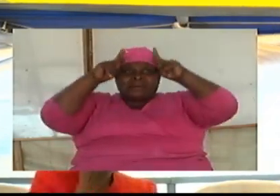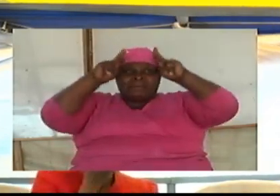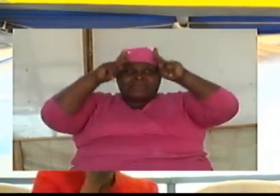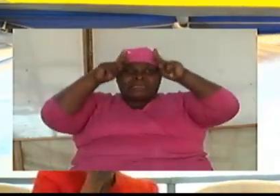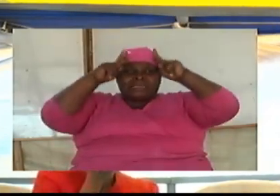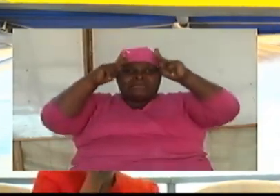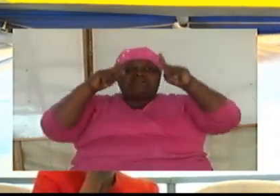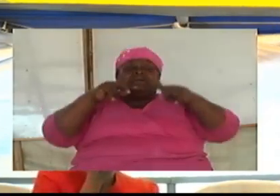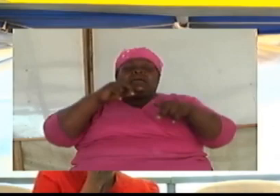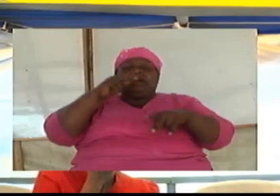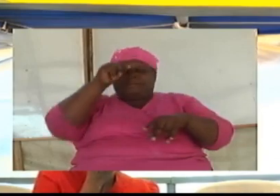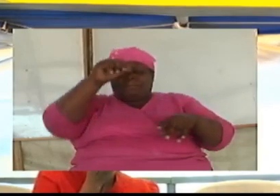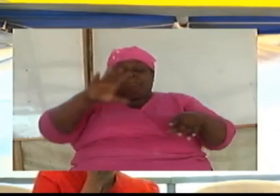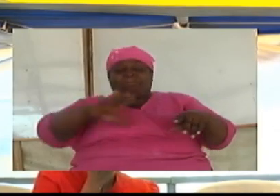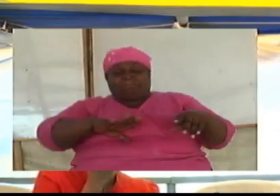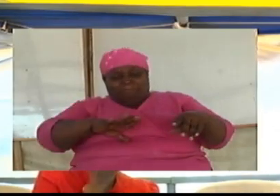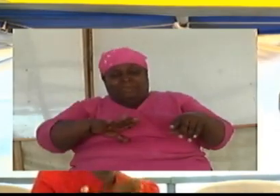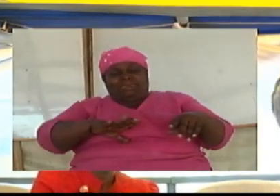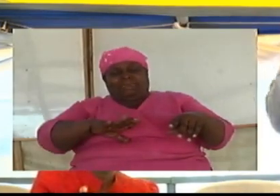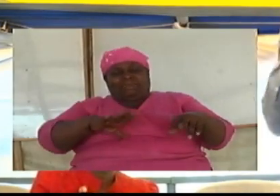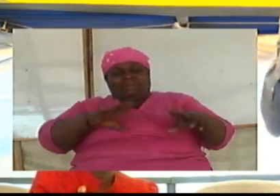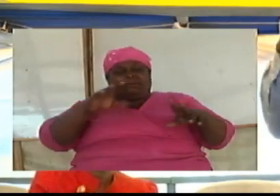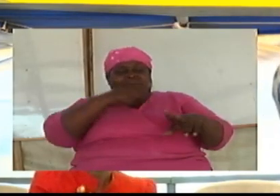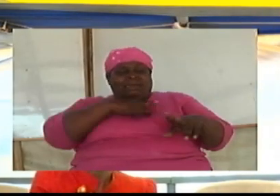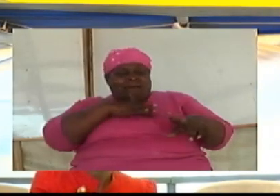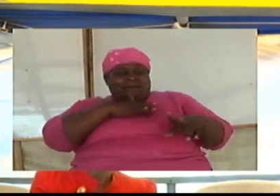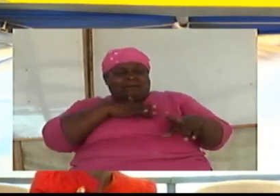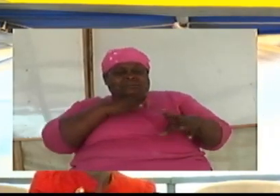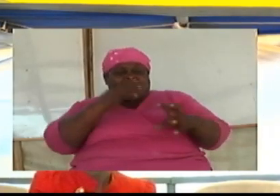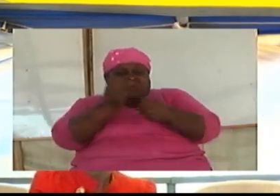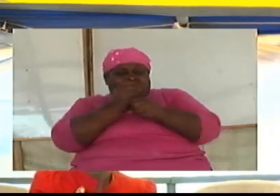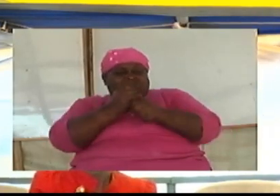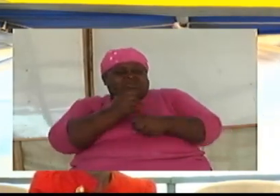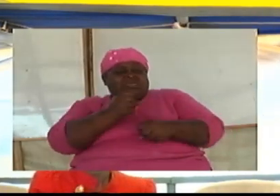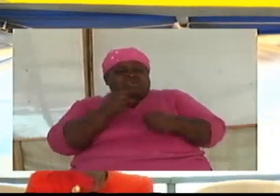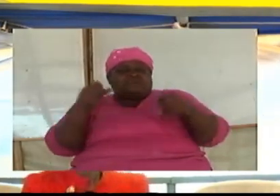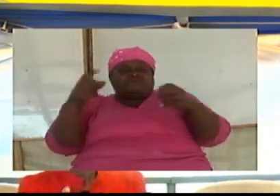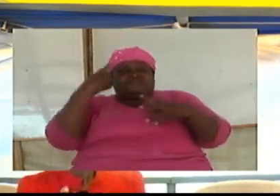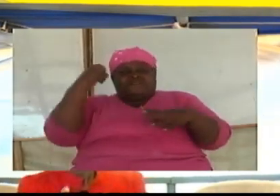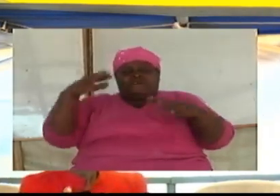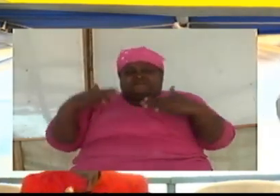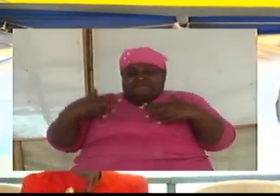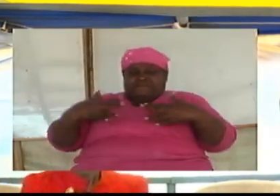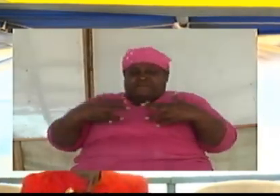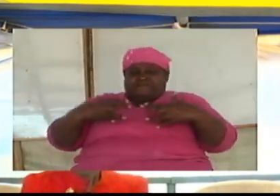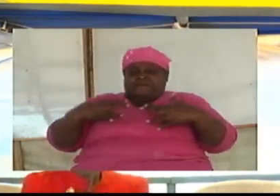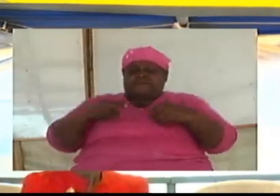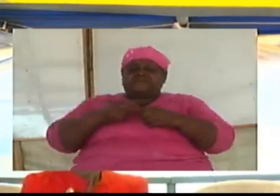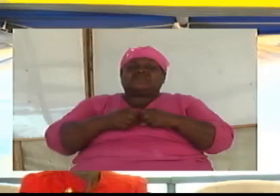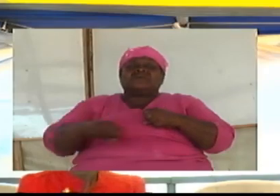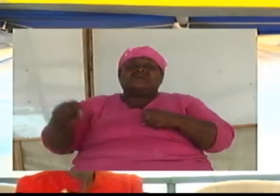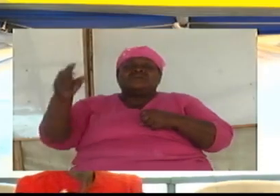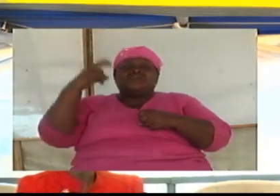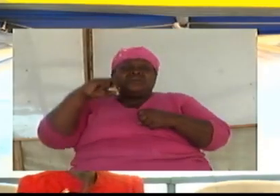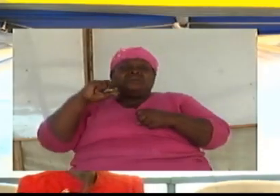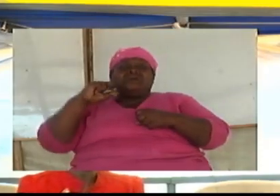says men's hearts are gripping them for fear. We are grappling with the impact